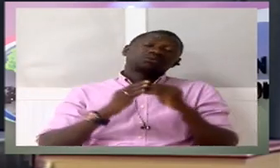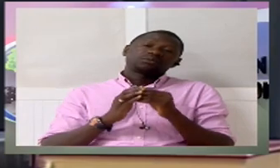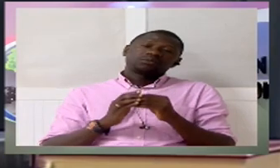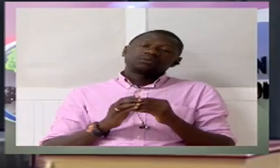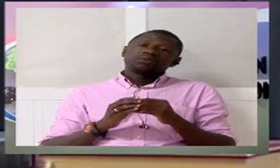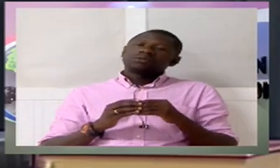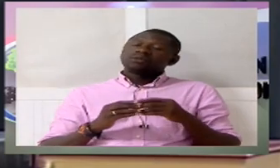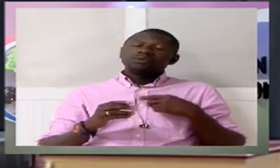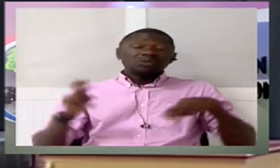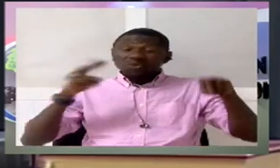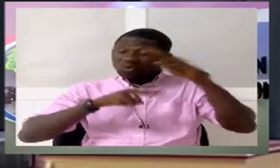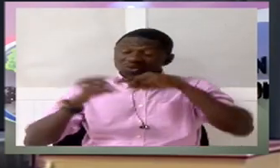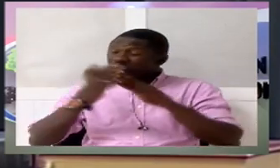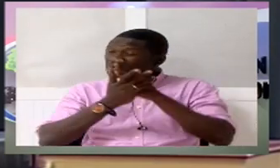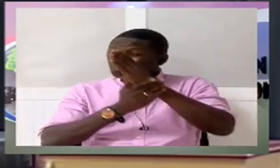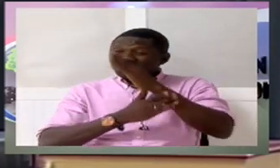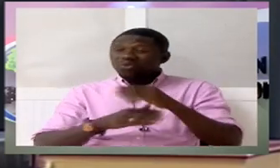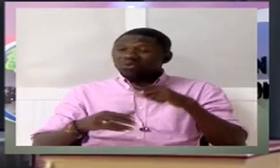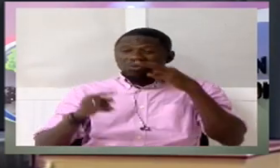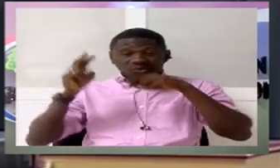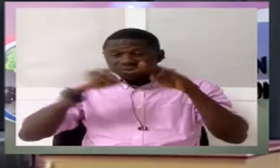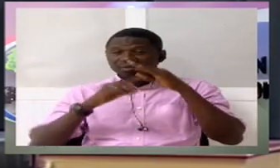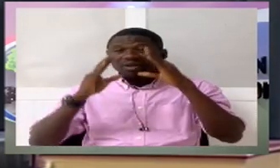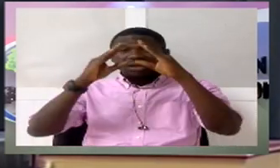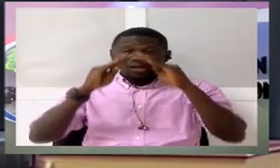continue looking for a house. I looked for a house